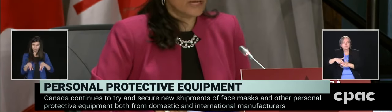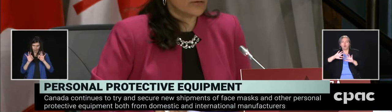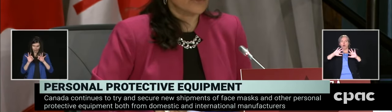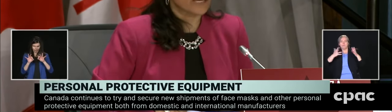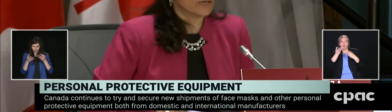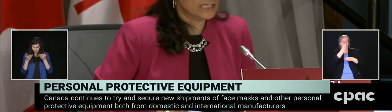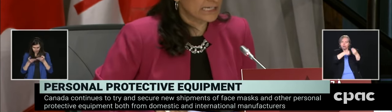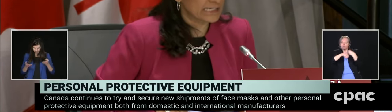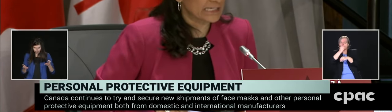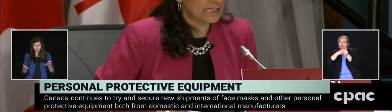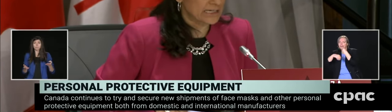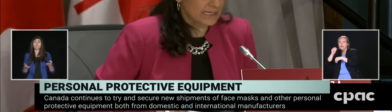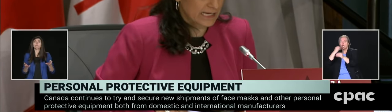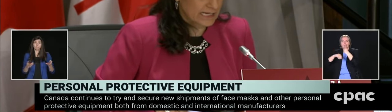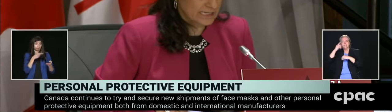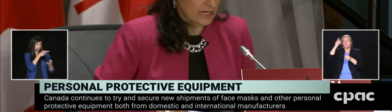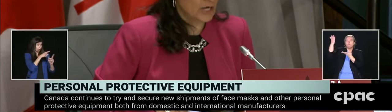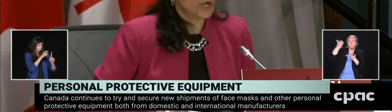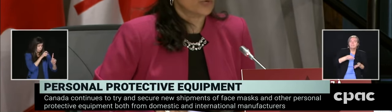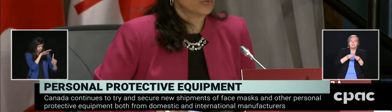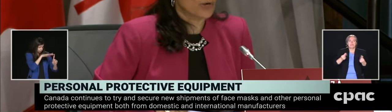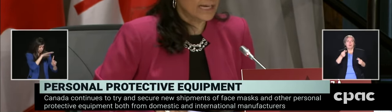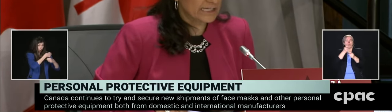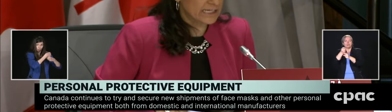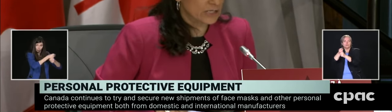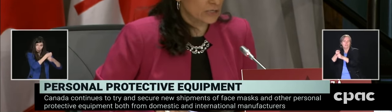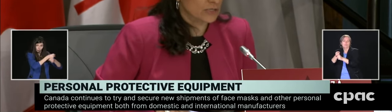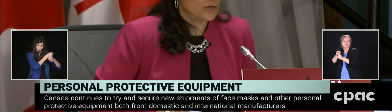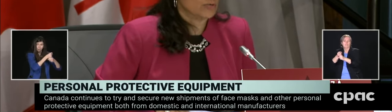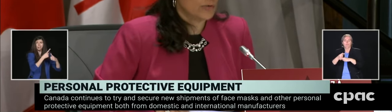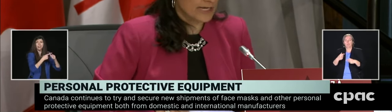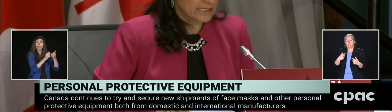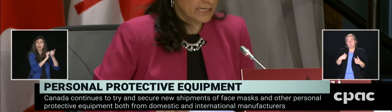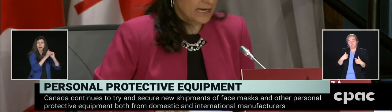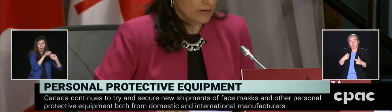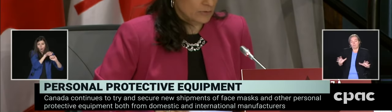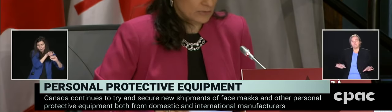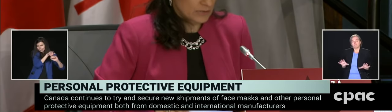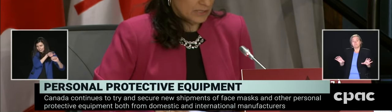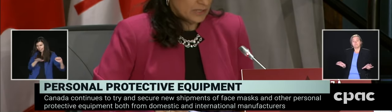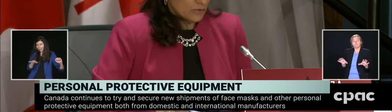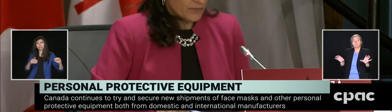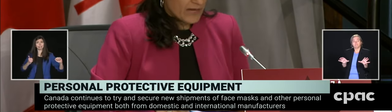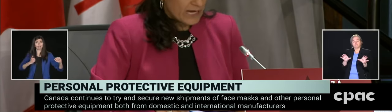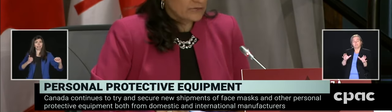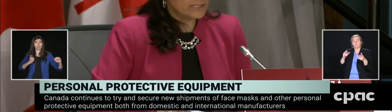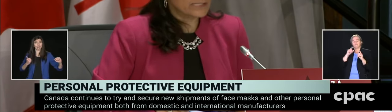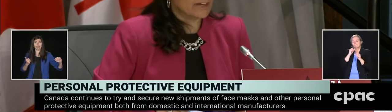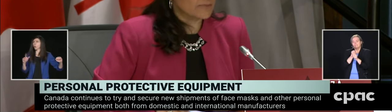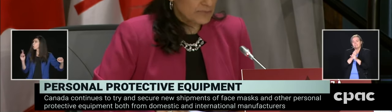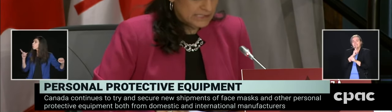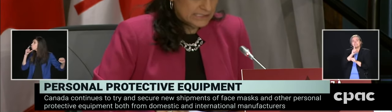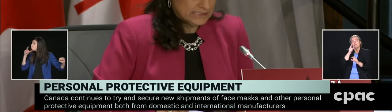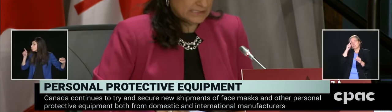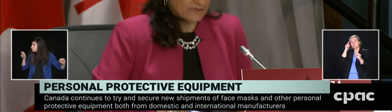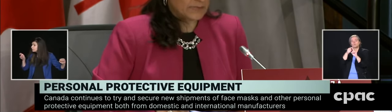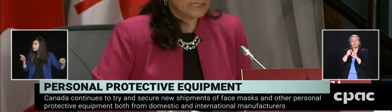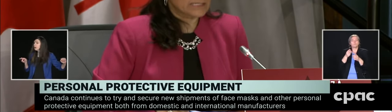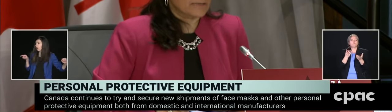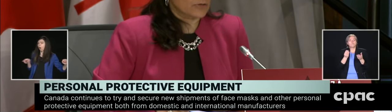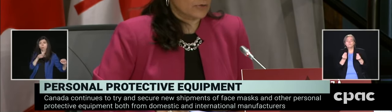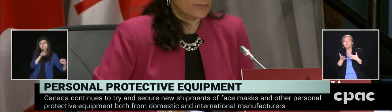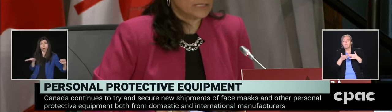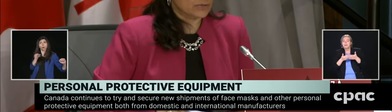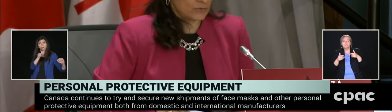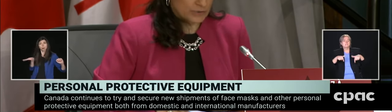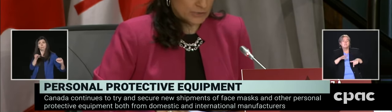to where they are needed in Canada, right here, right now. With hundreds of millions of